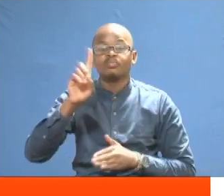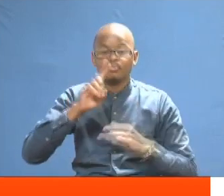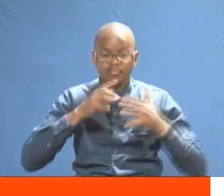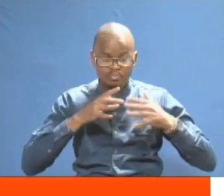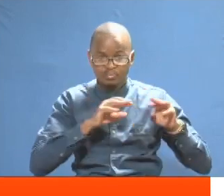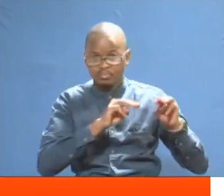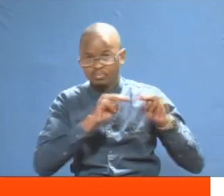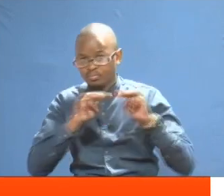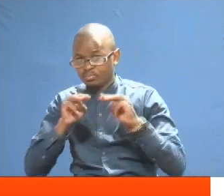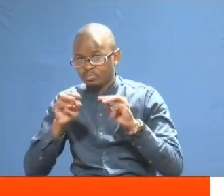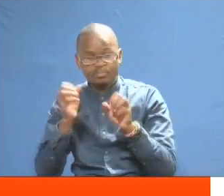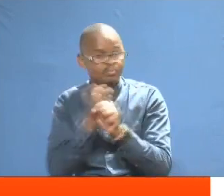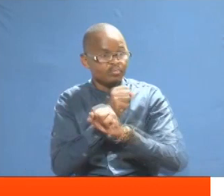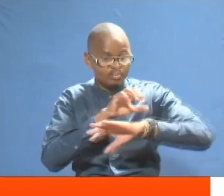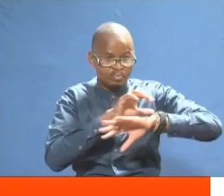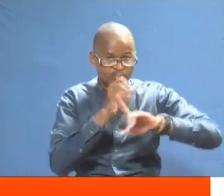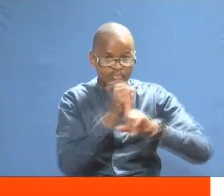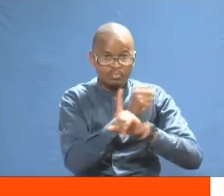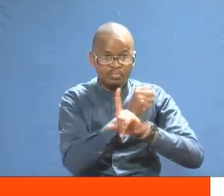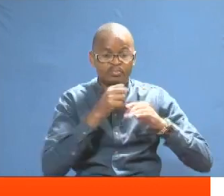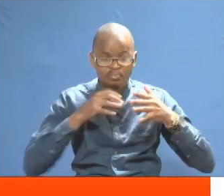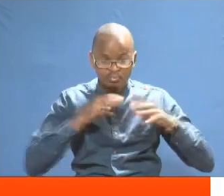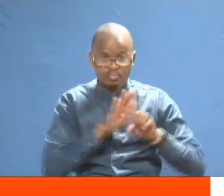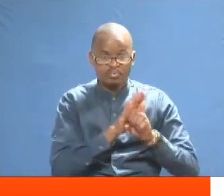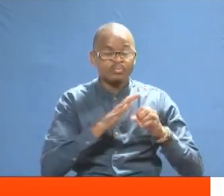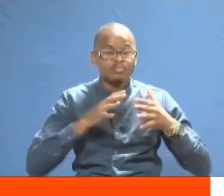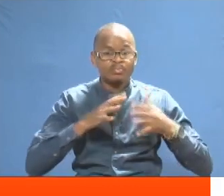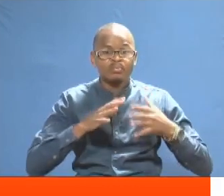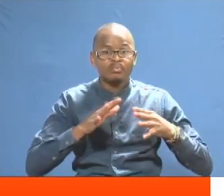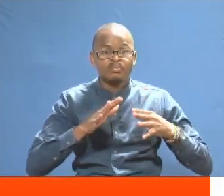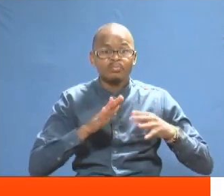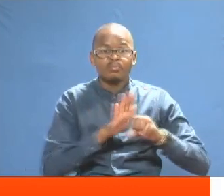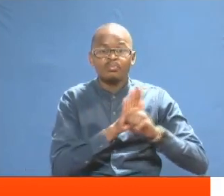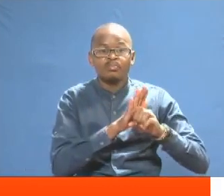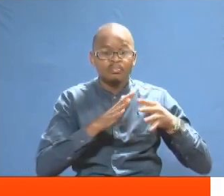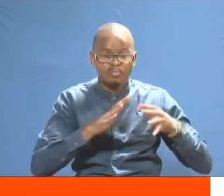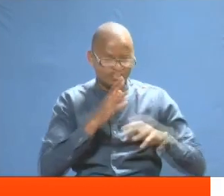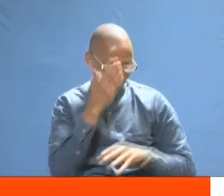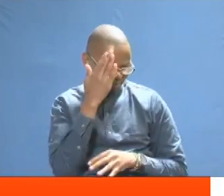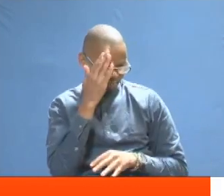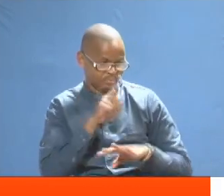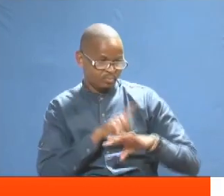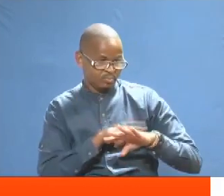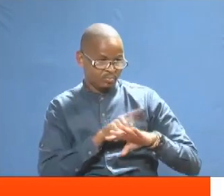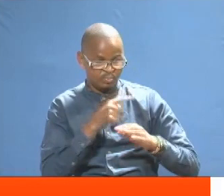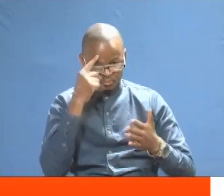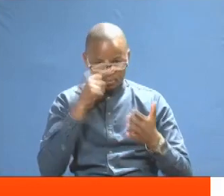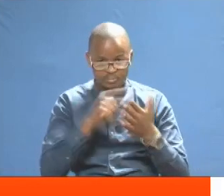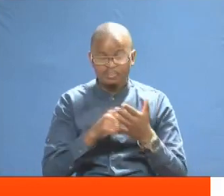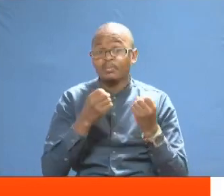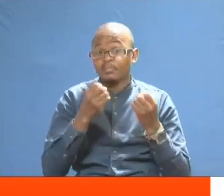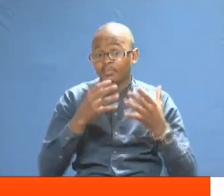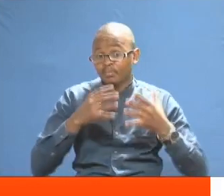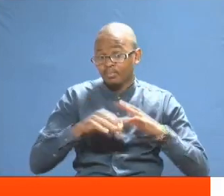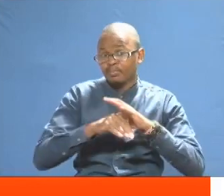people moved, because you can't fight people, you can't intimidate people, you can't blackmail people. You will realize by the time you notice there will be many